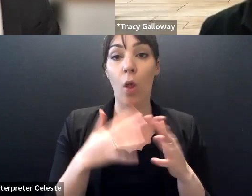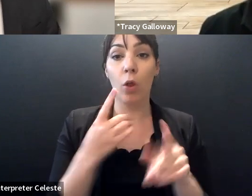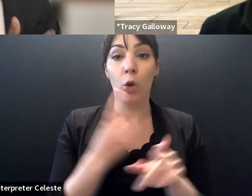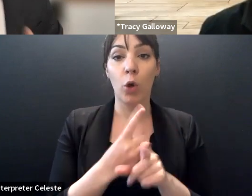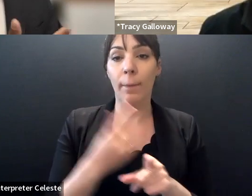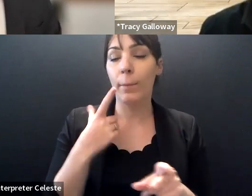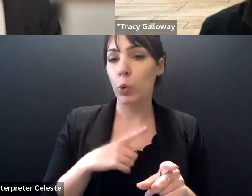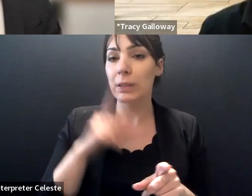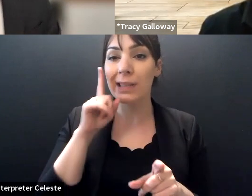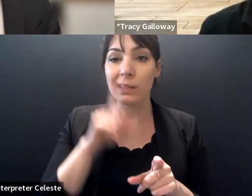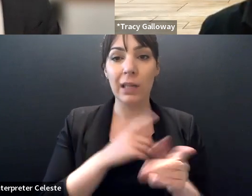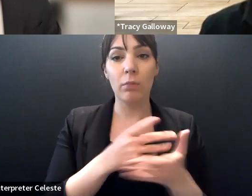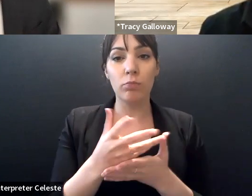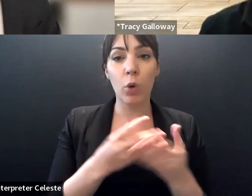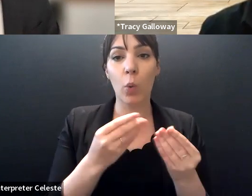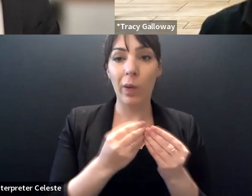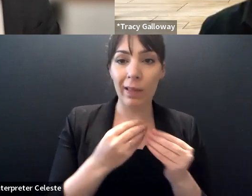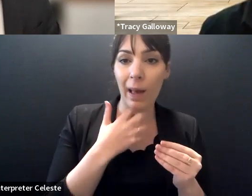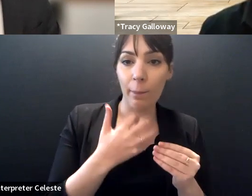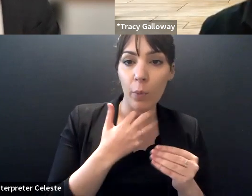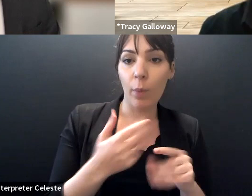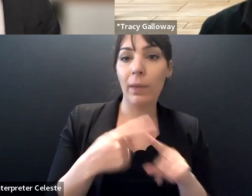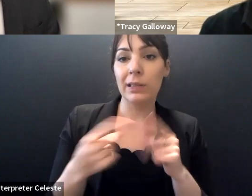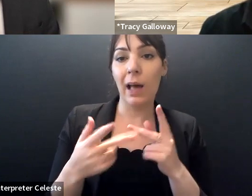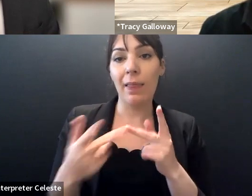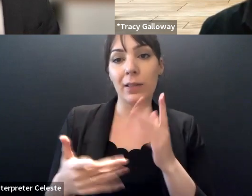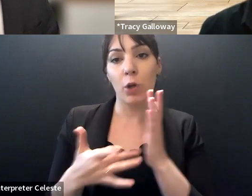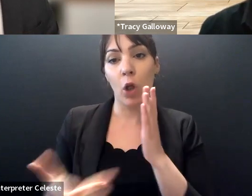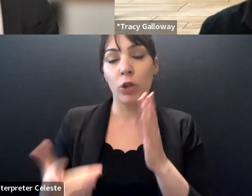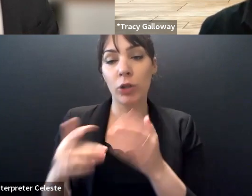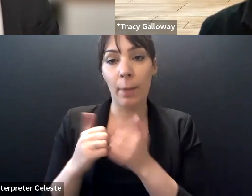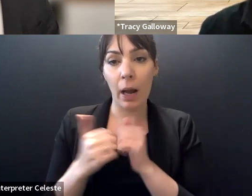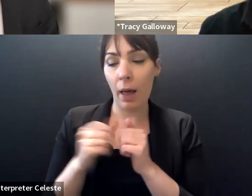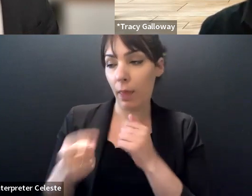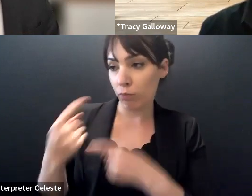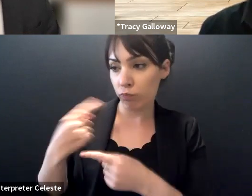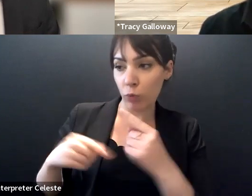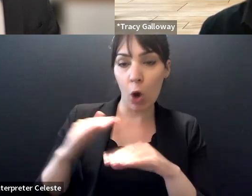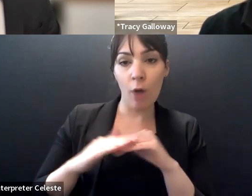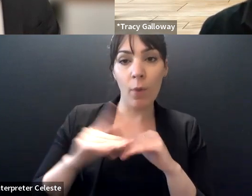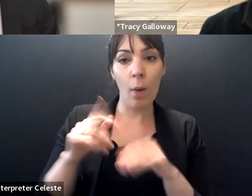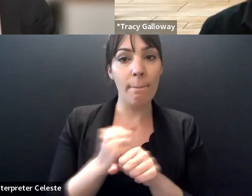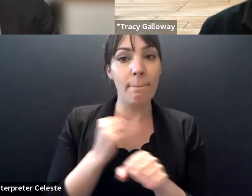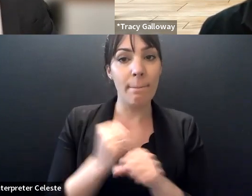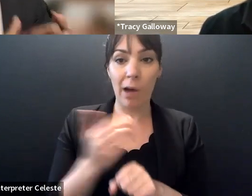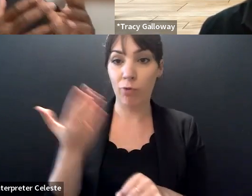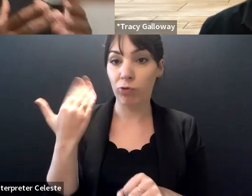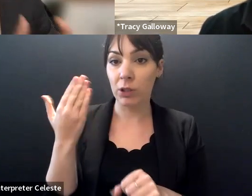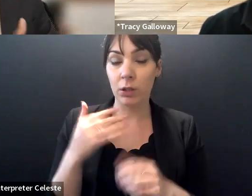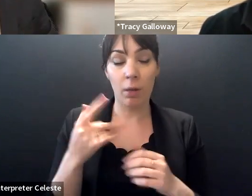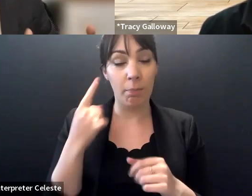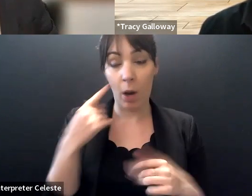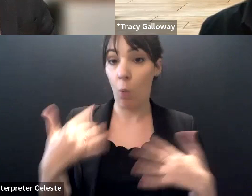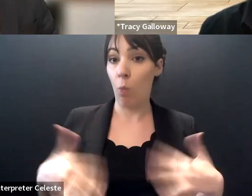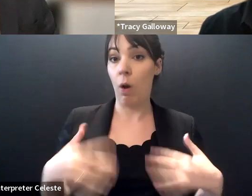partners showcasing what they've done in the recent past. I was blown away with just the technology that comes